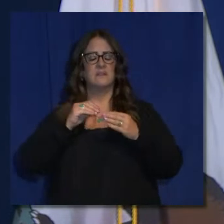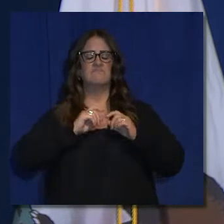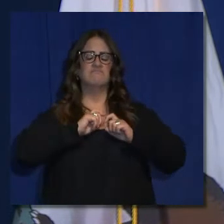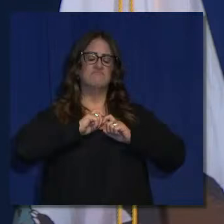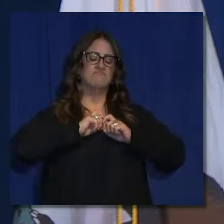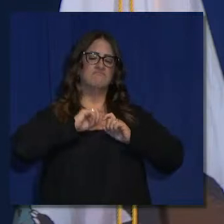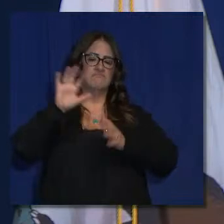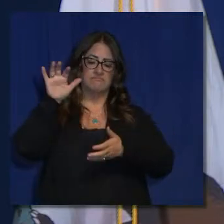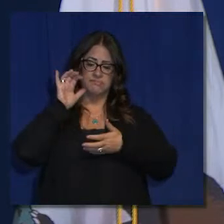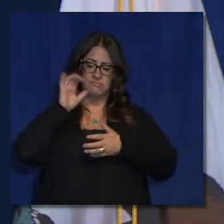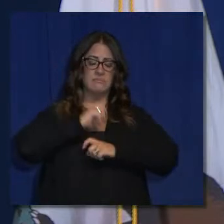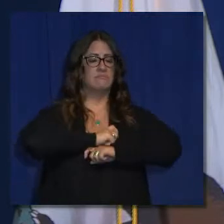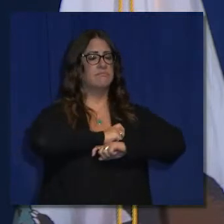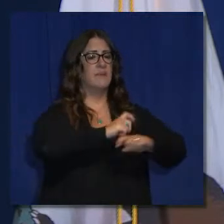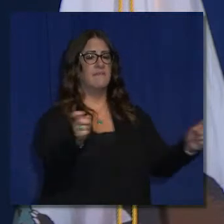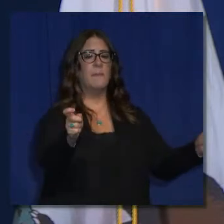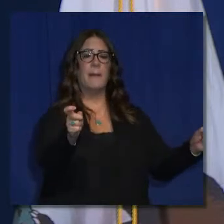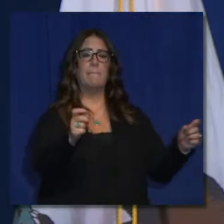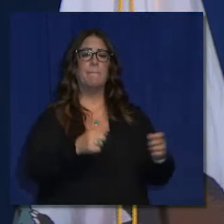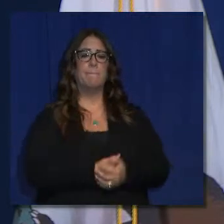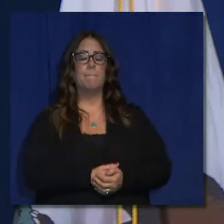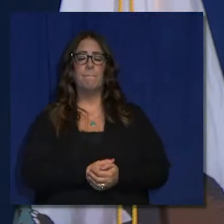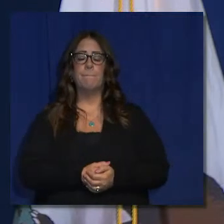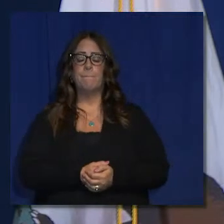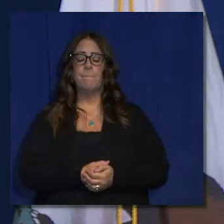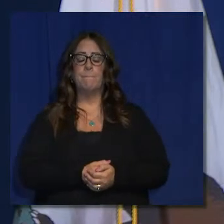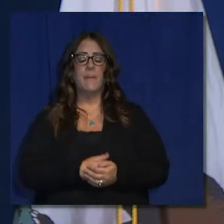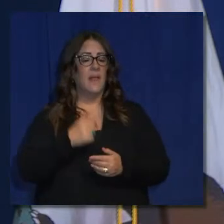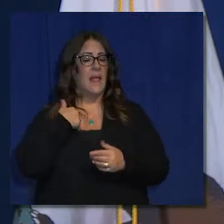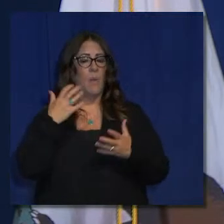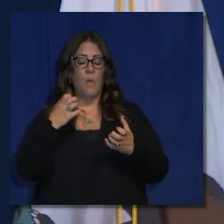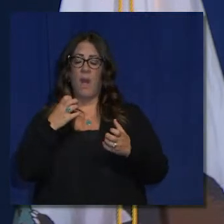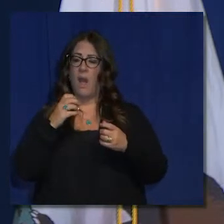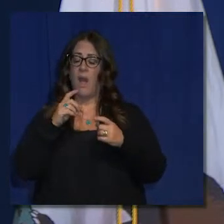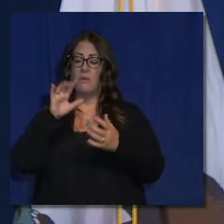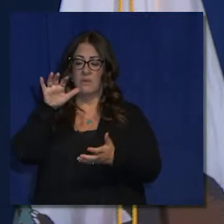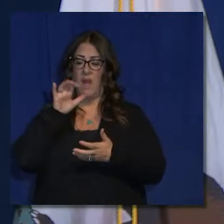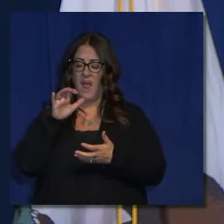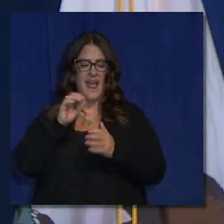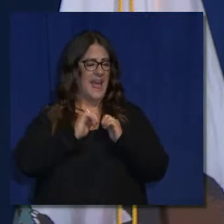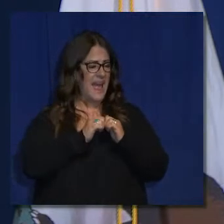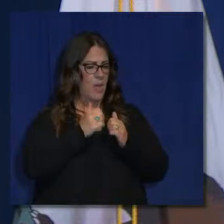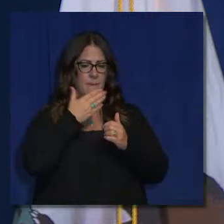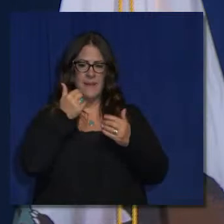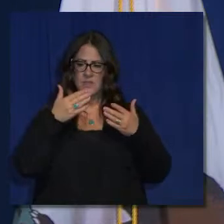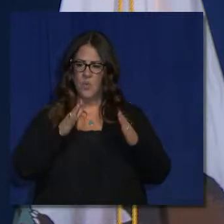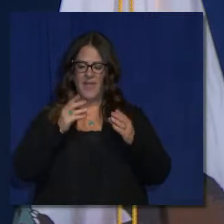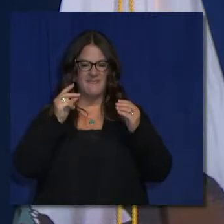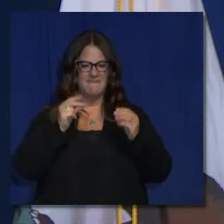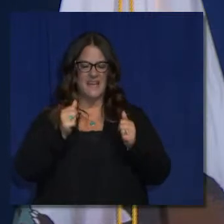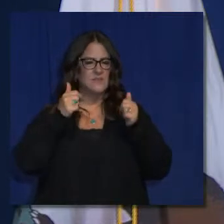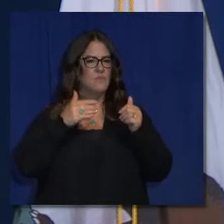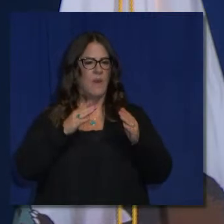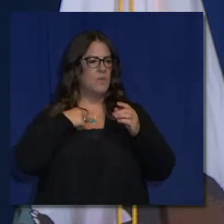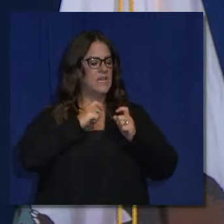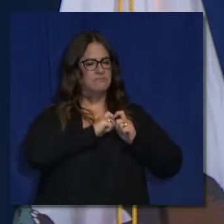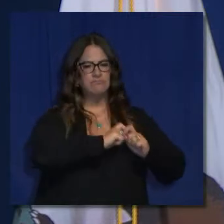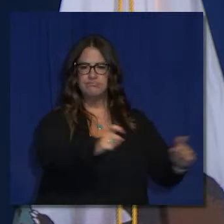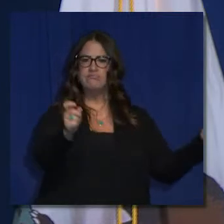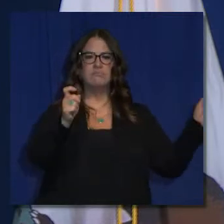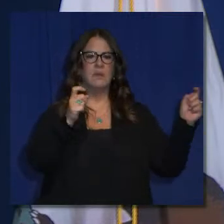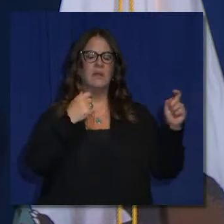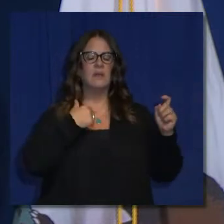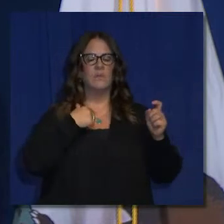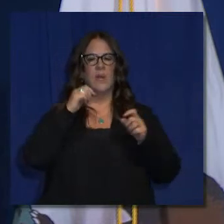in U.S. history, as I noted. And I just want to get that money out as quickly and as efficiently and effectively as possible. And we look forward to working